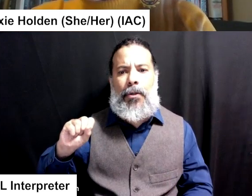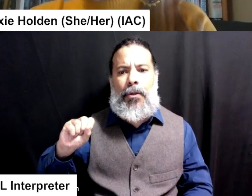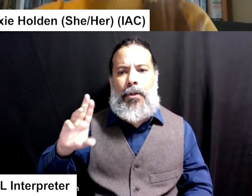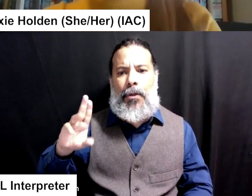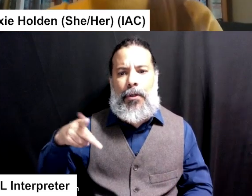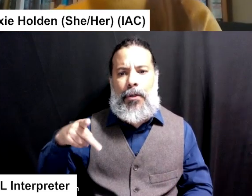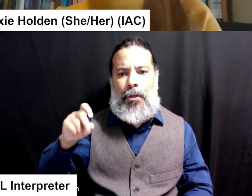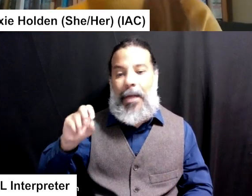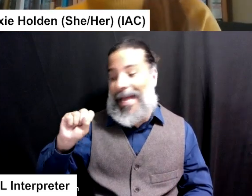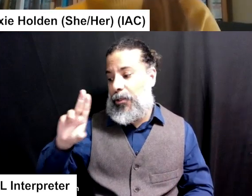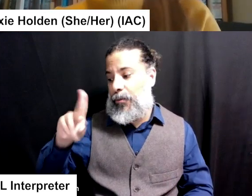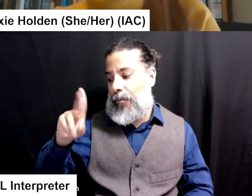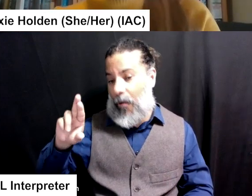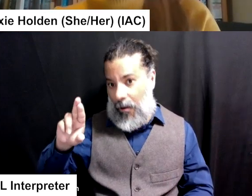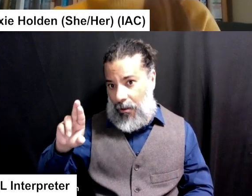SUPRSEED.